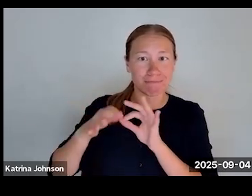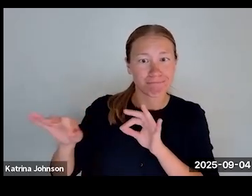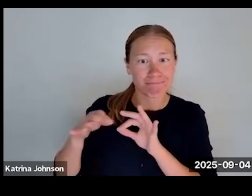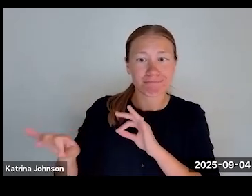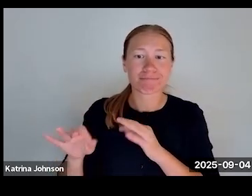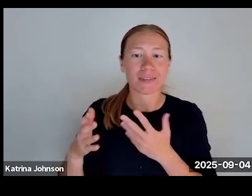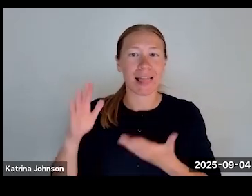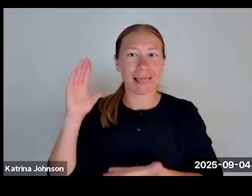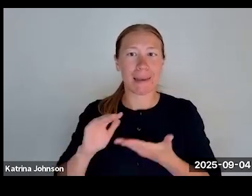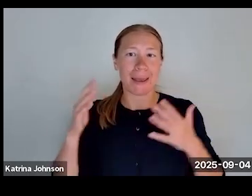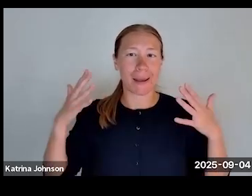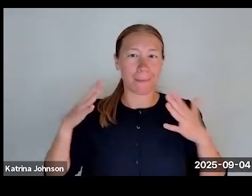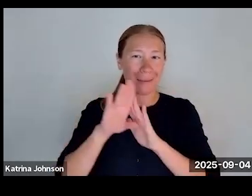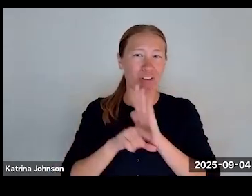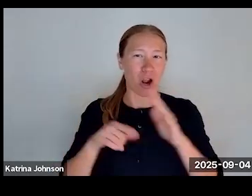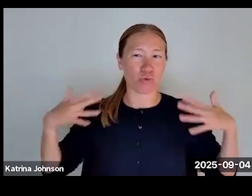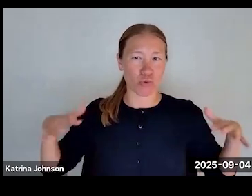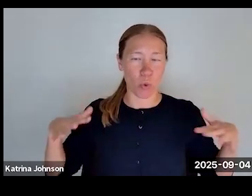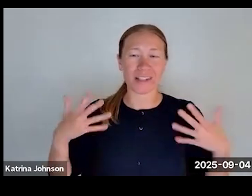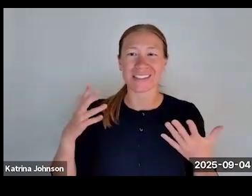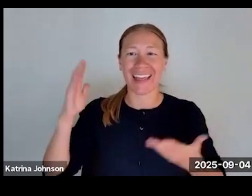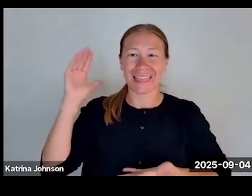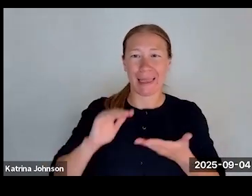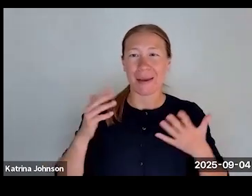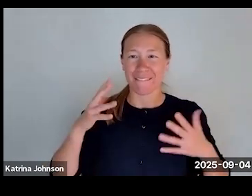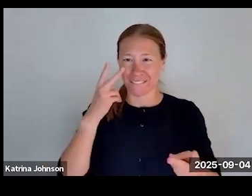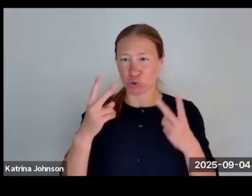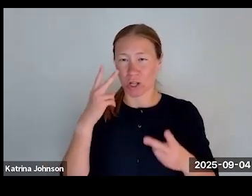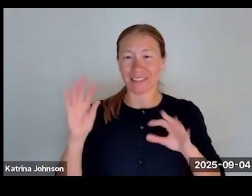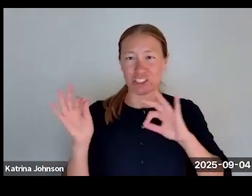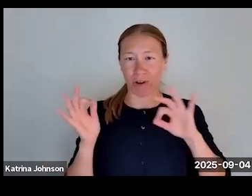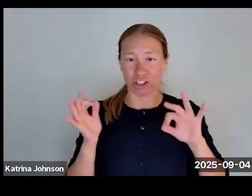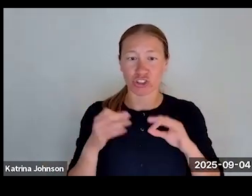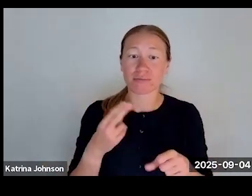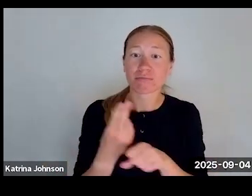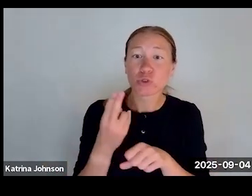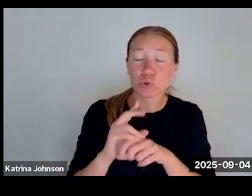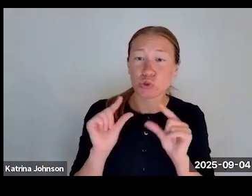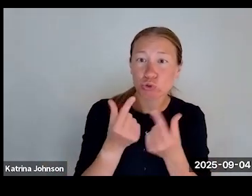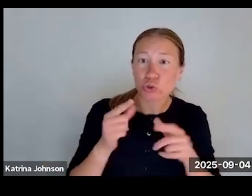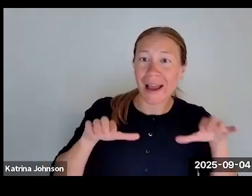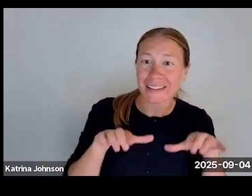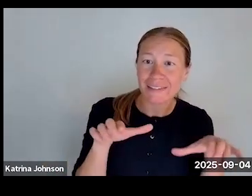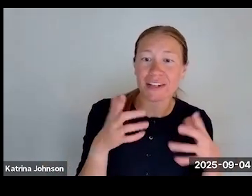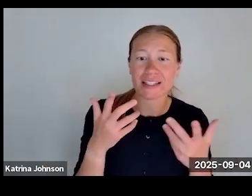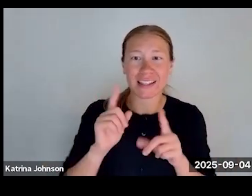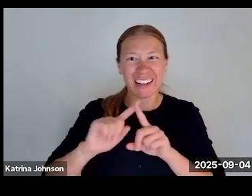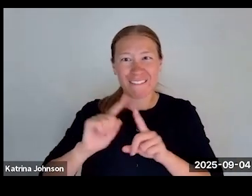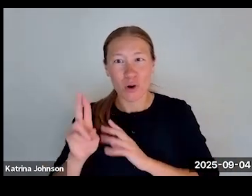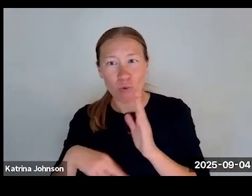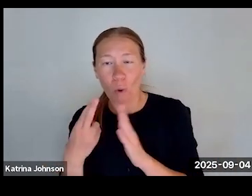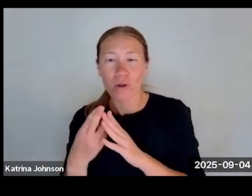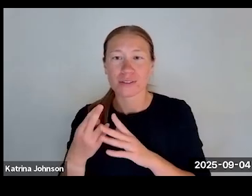even visual distractions. Use interactive activities and group work with different roles so everybody can join in.